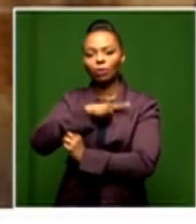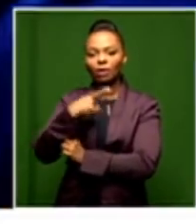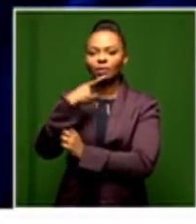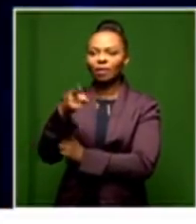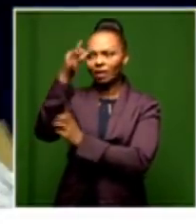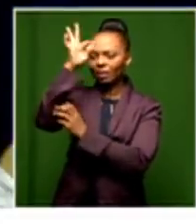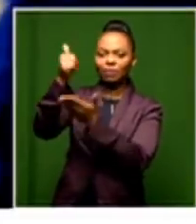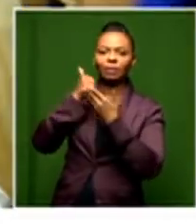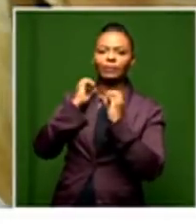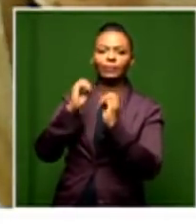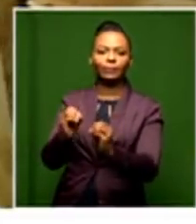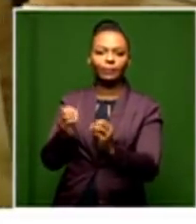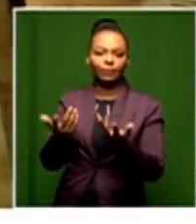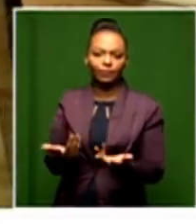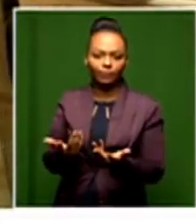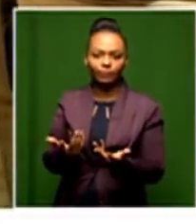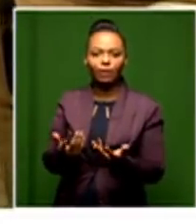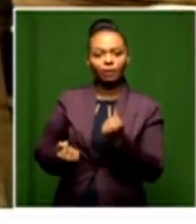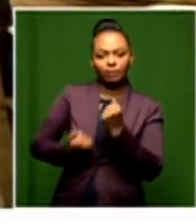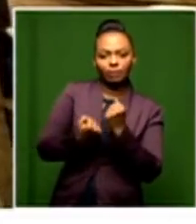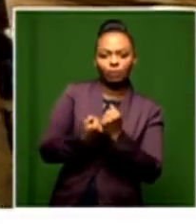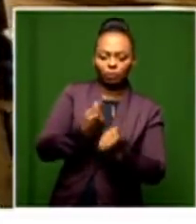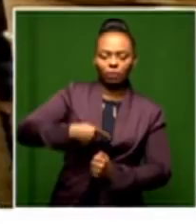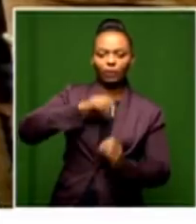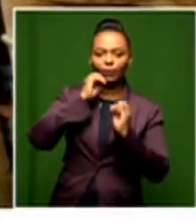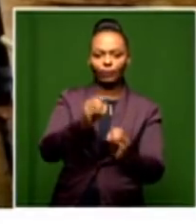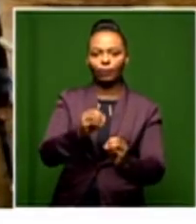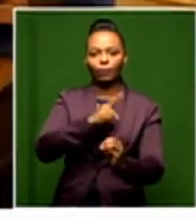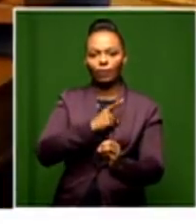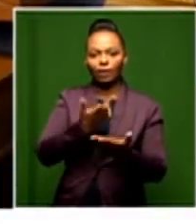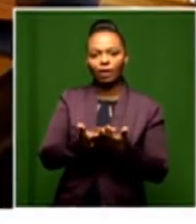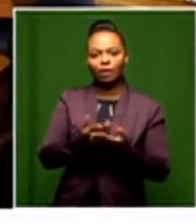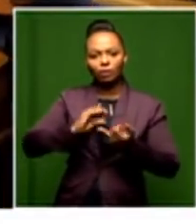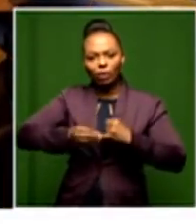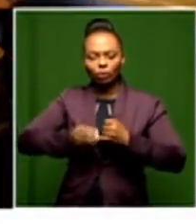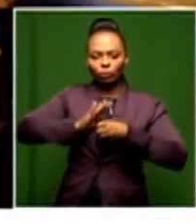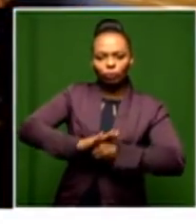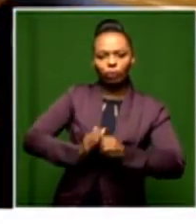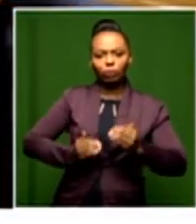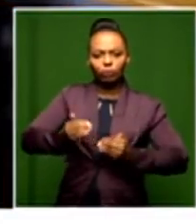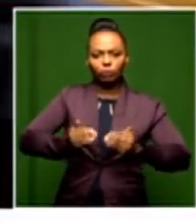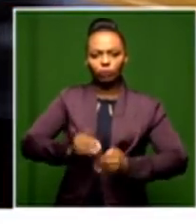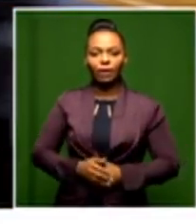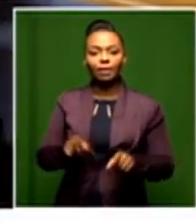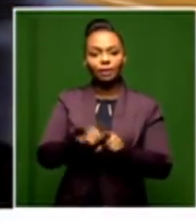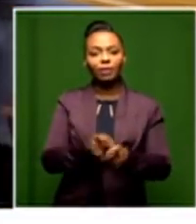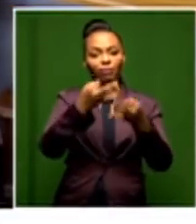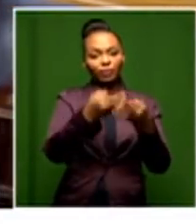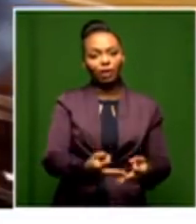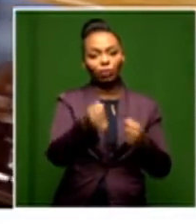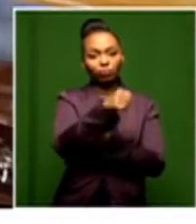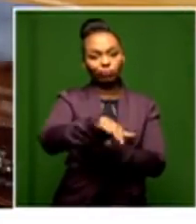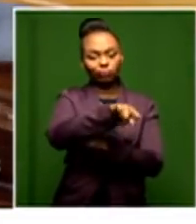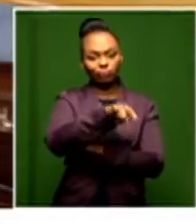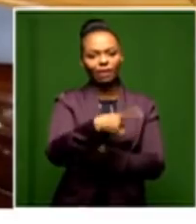aside adequate provisions for them to cope with the strain. Funeral parlors also say they